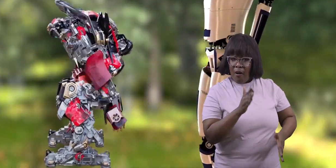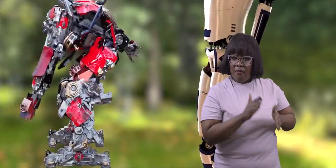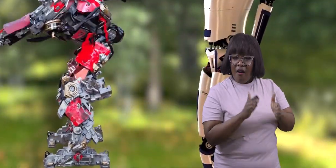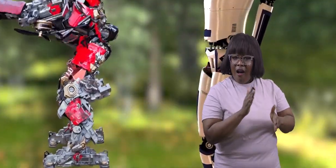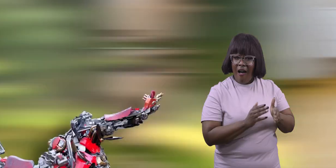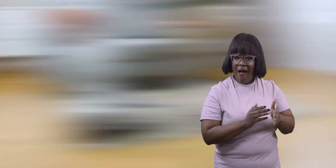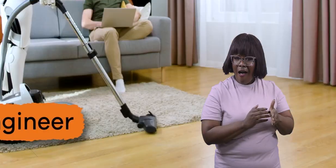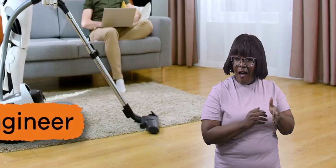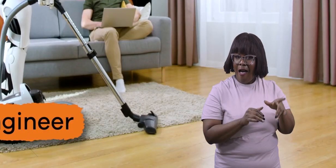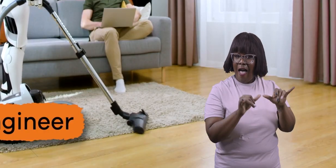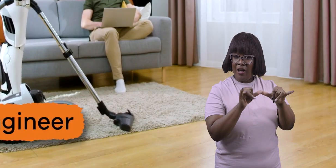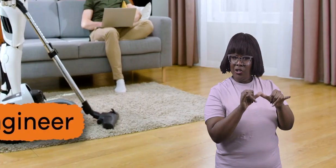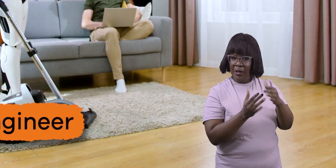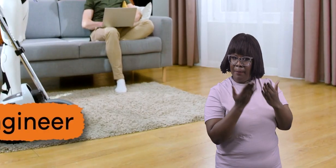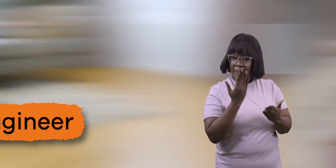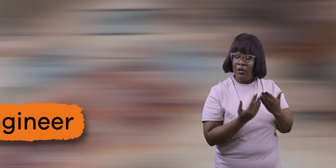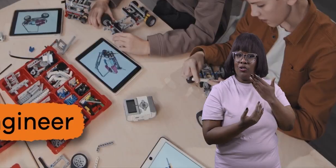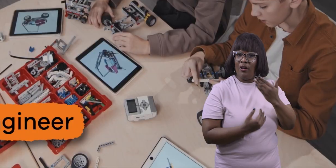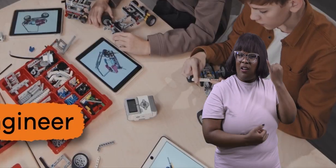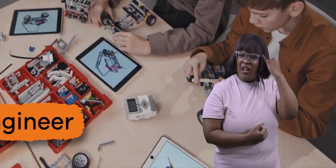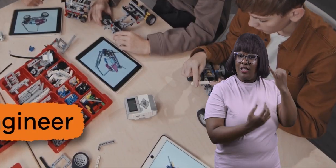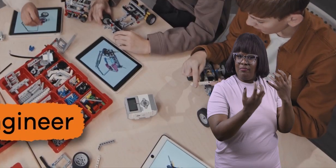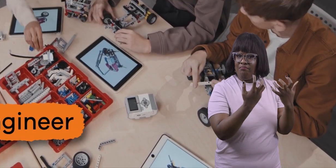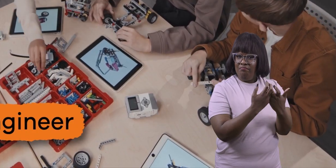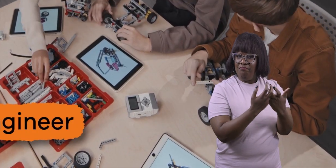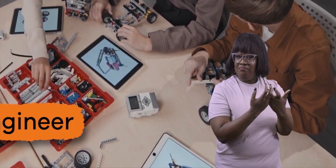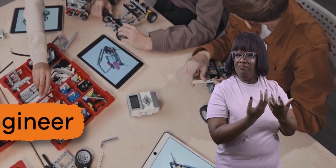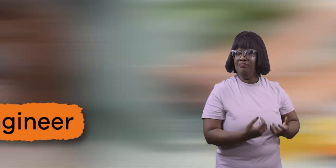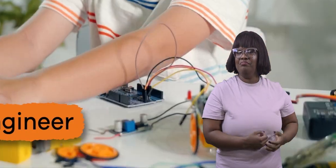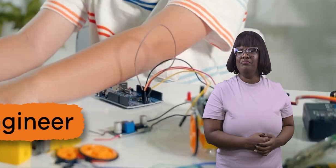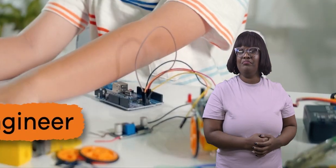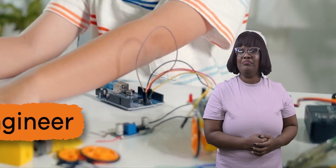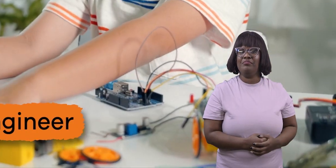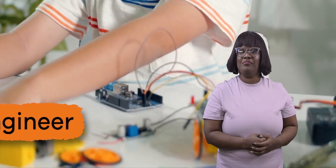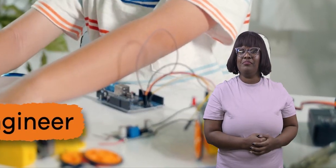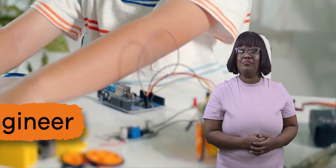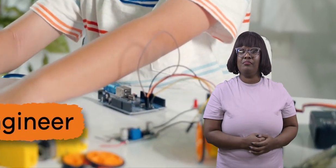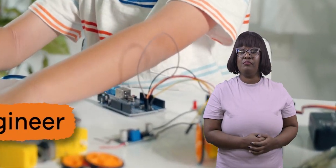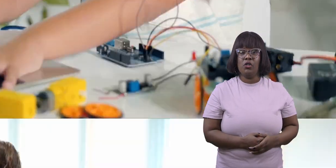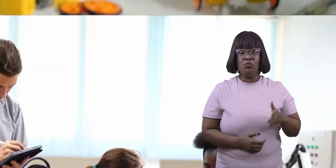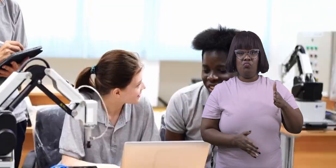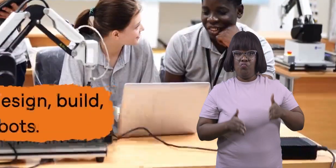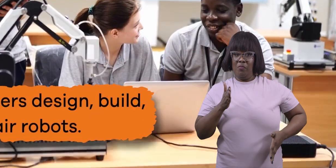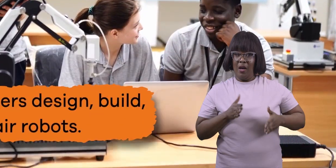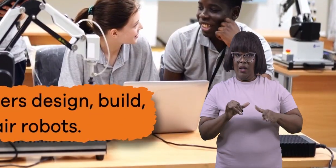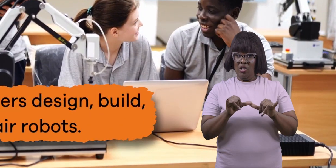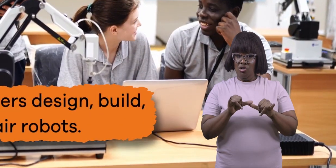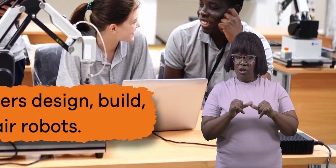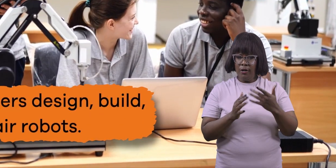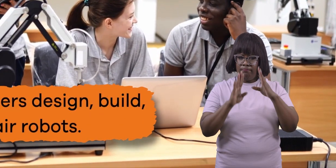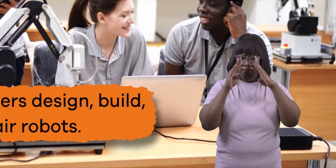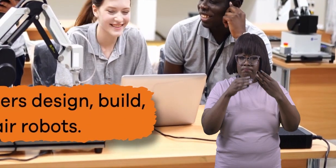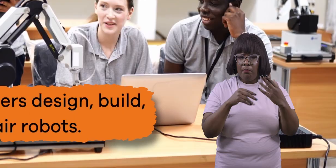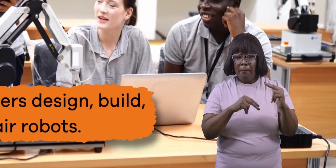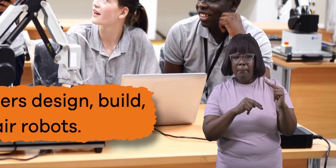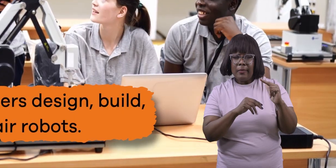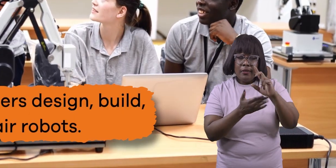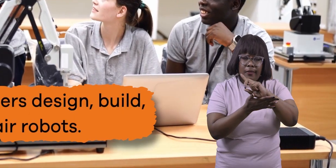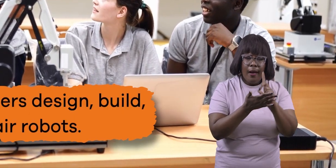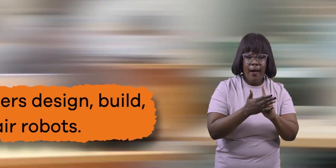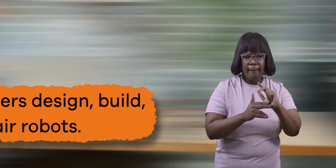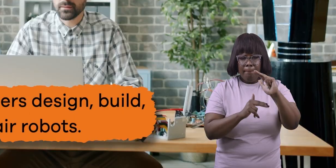fascinated by robots, becoming a robotics engineer could be a great idea. Robotics engineers